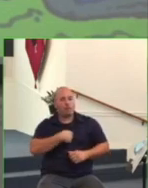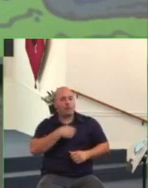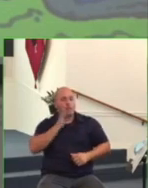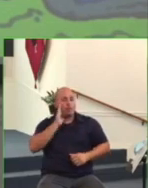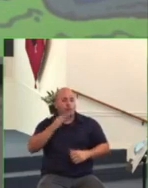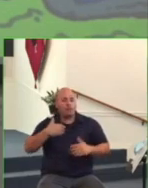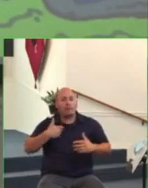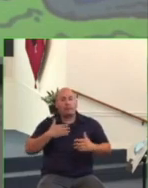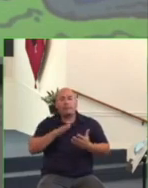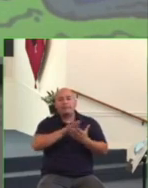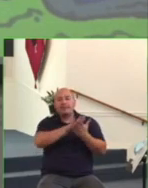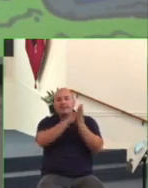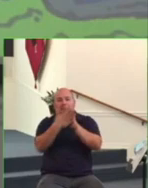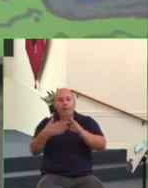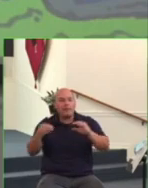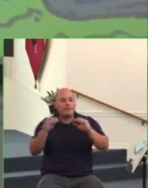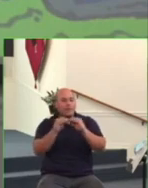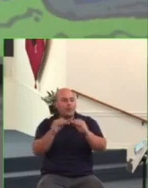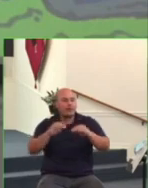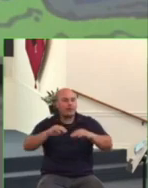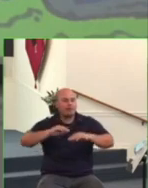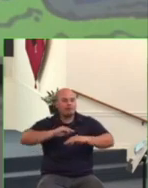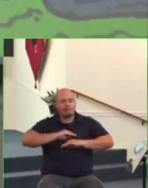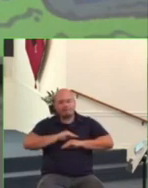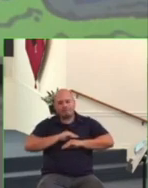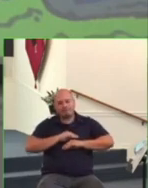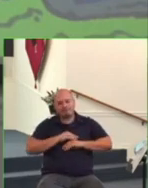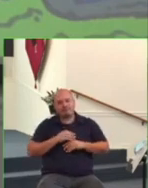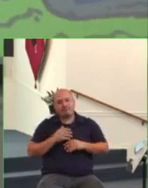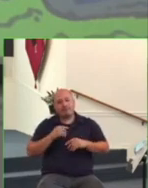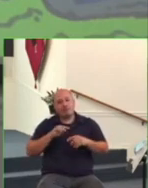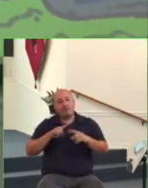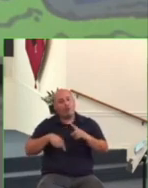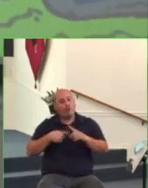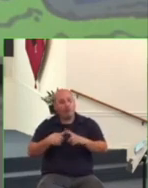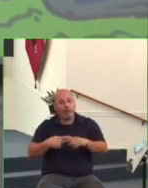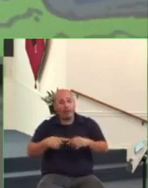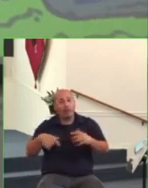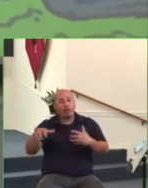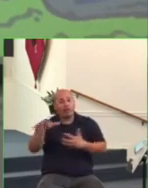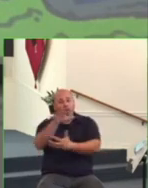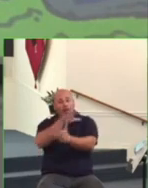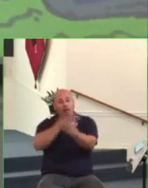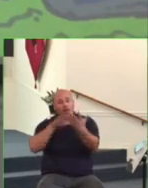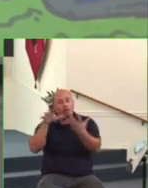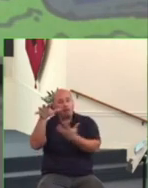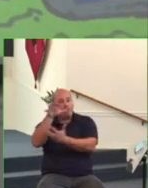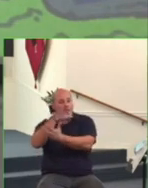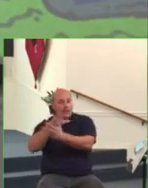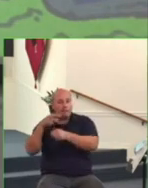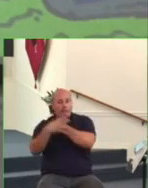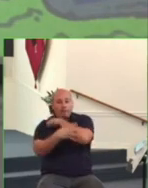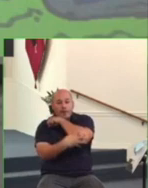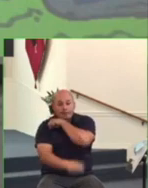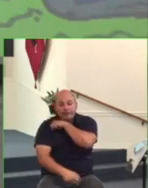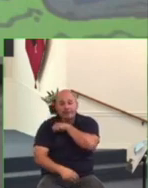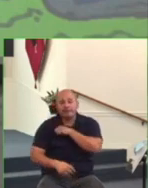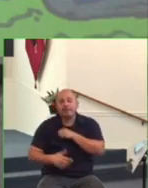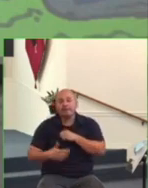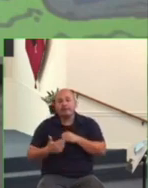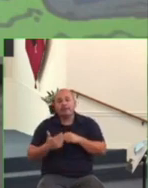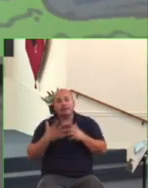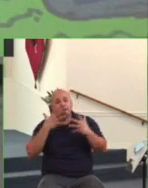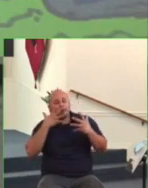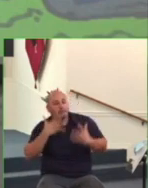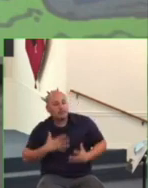And when the storms of poverty, hunger, grief, or rejection hit our lives would